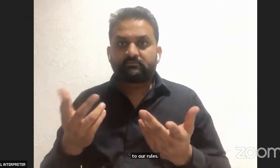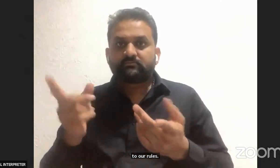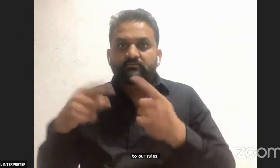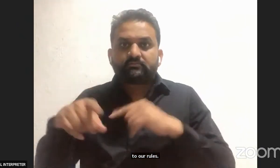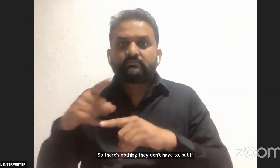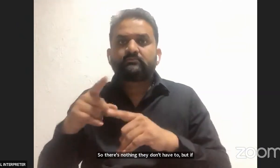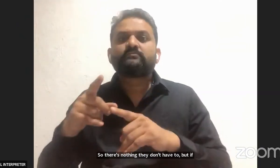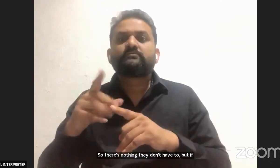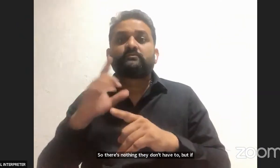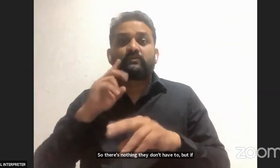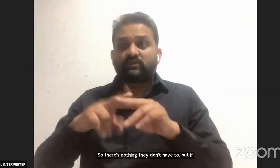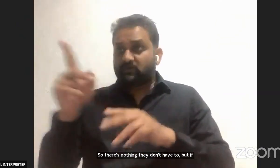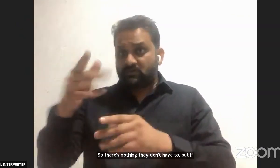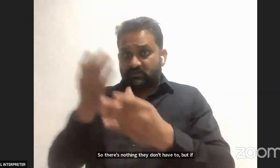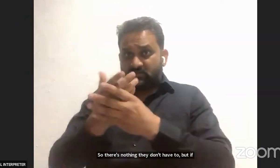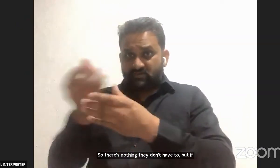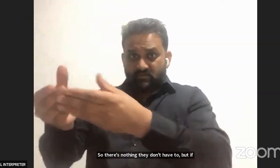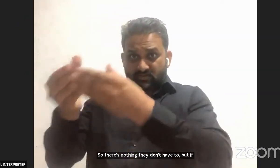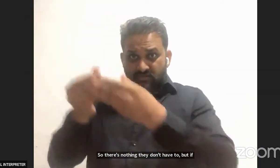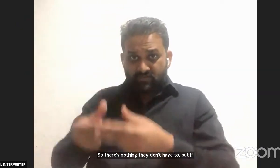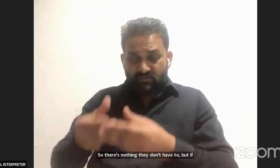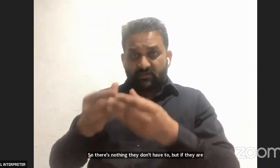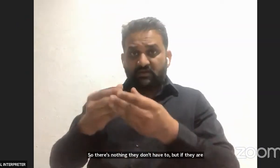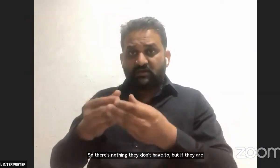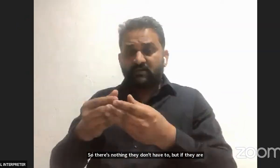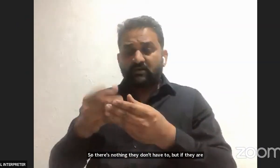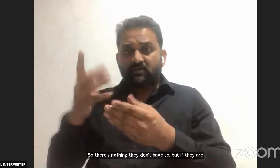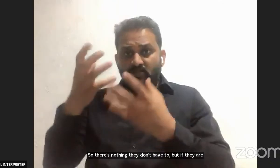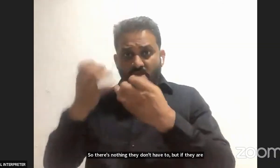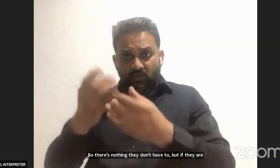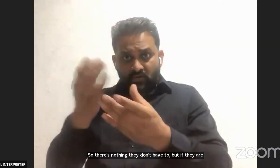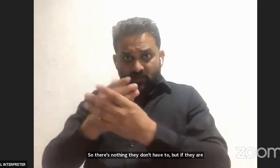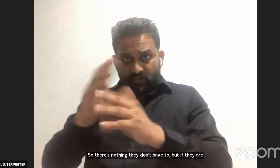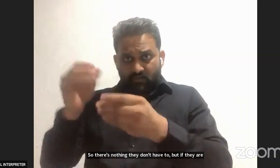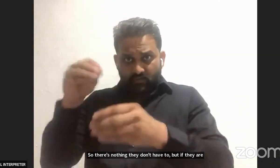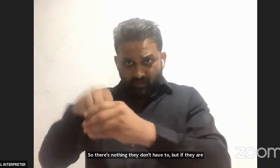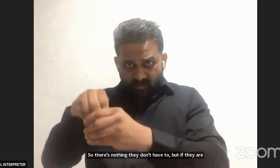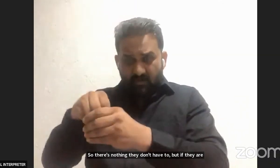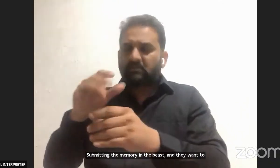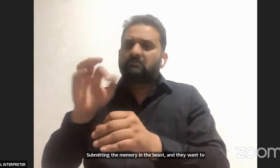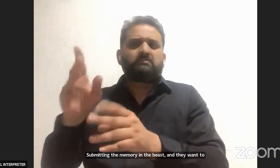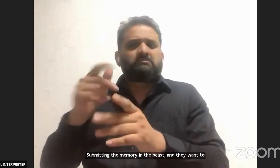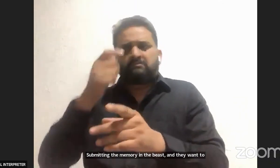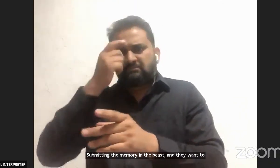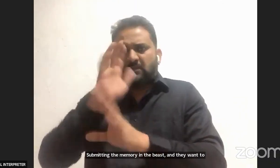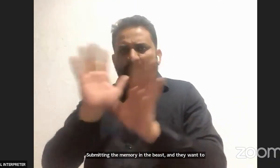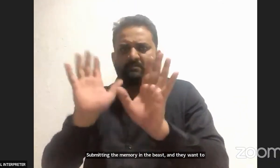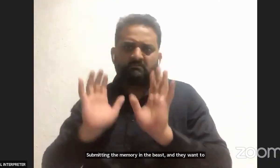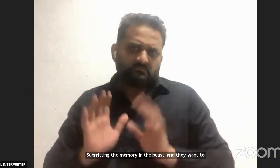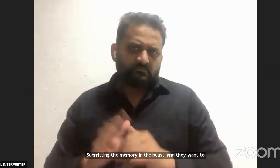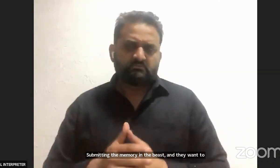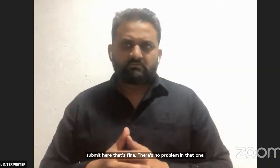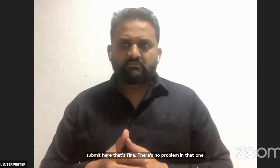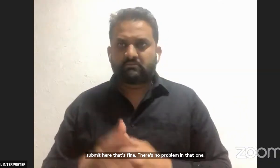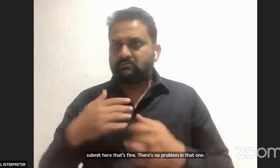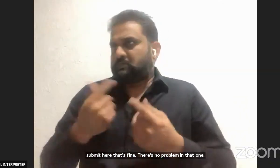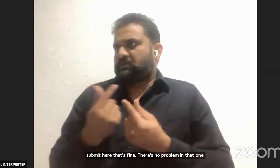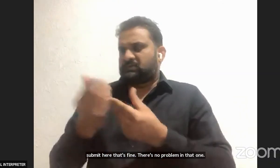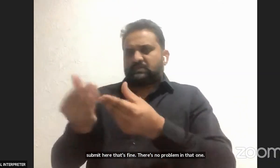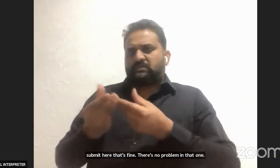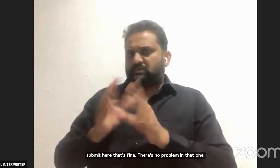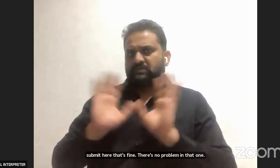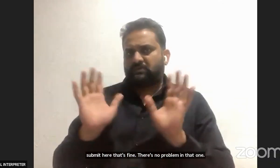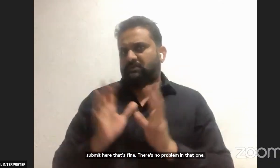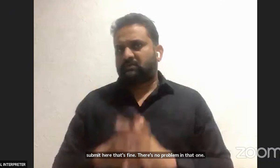but if they are submitting the memoranda in the WIS and they want to submit here, that's fine. There's no problem in that one. We are not using it.